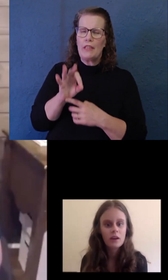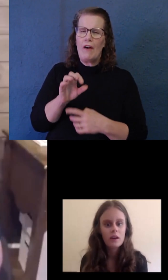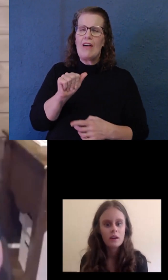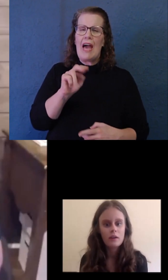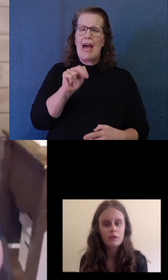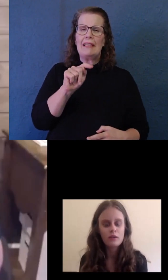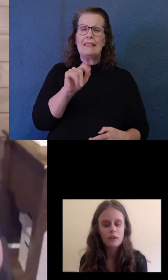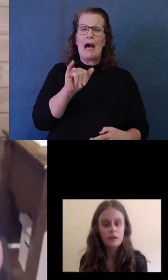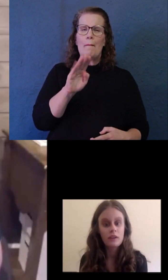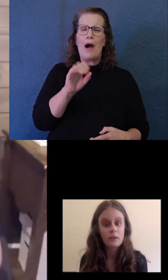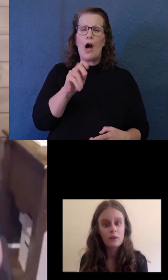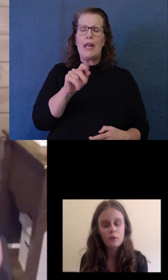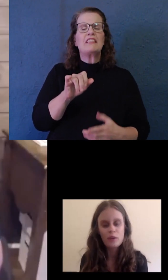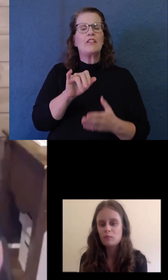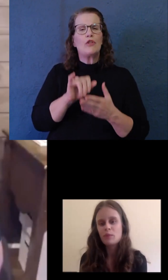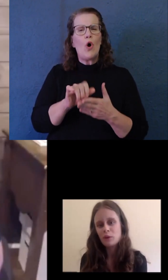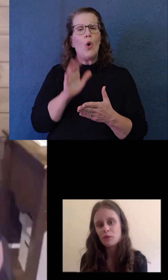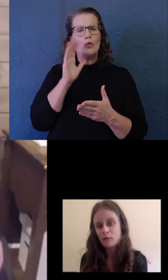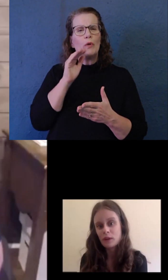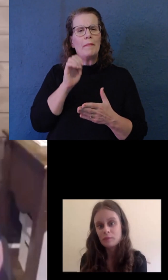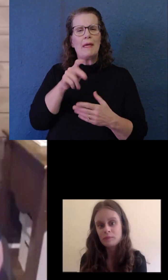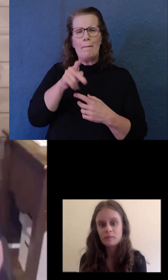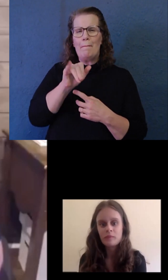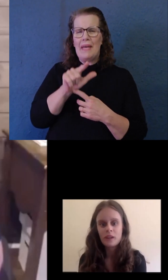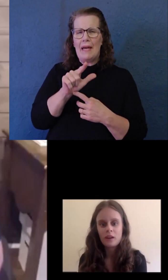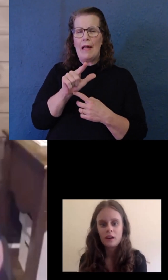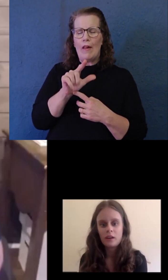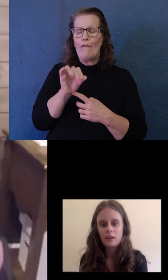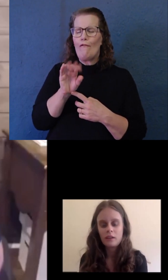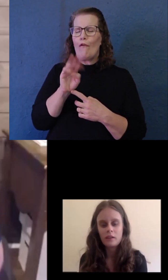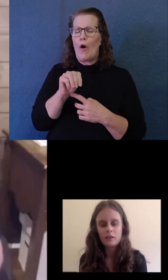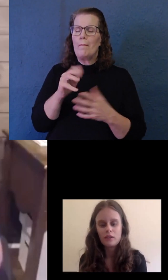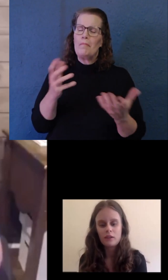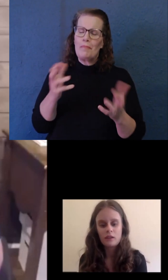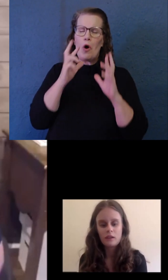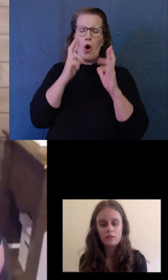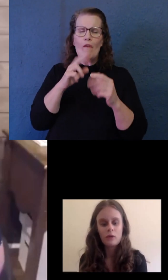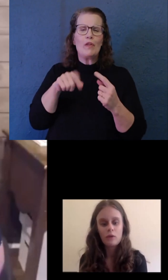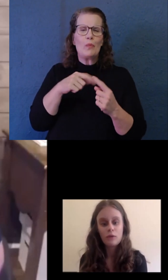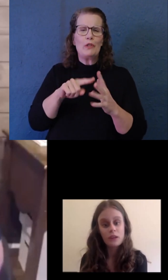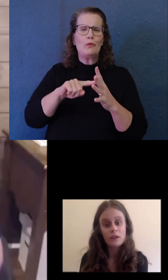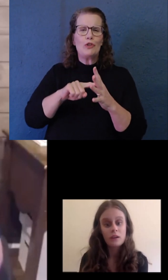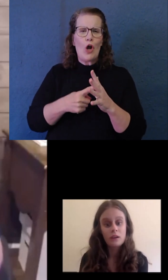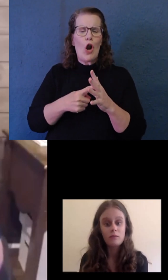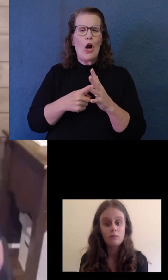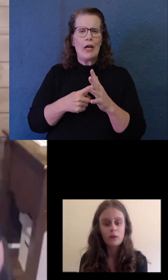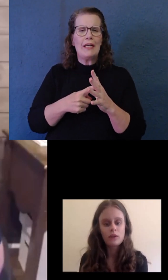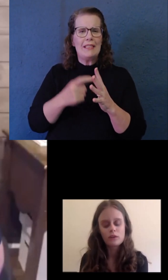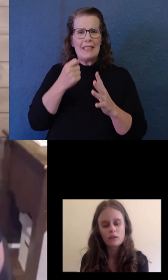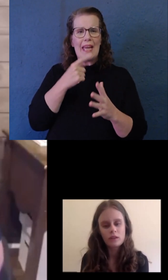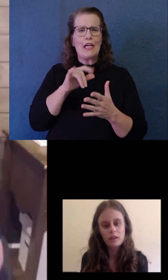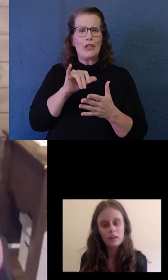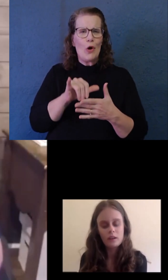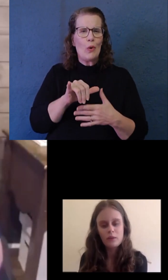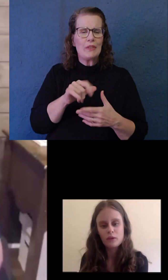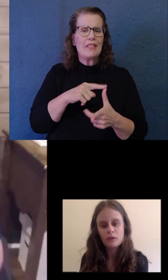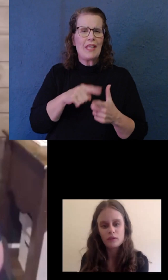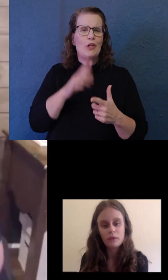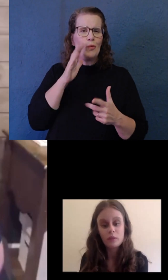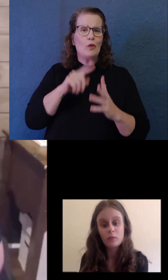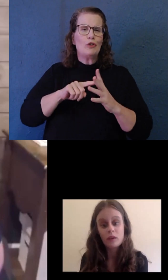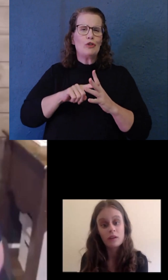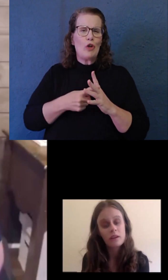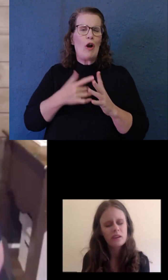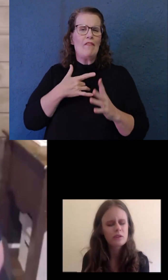antibiotics. And they will be in pill form, and and hopefully when you start taking them, you'll